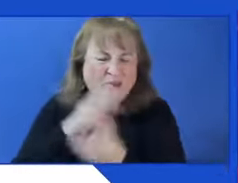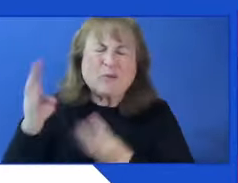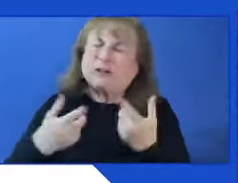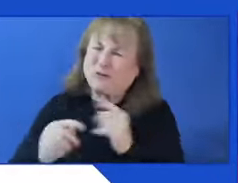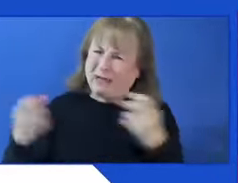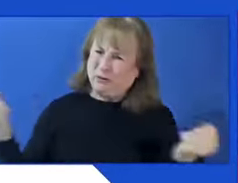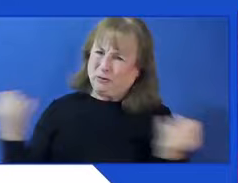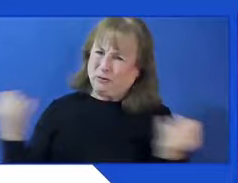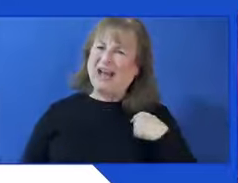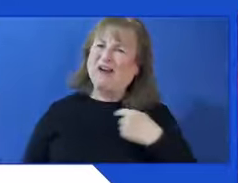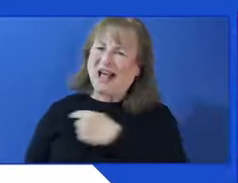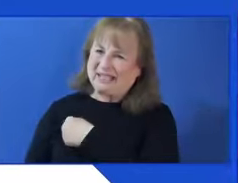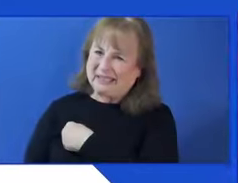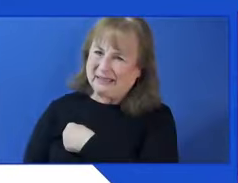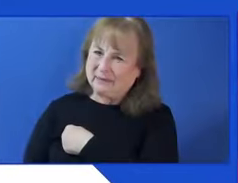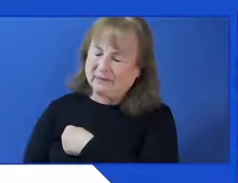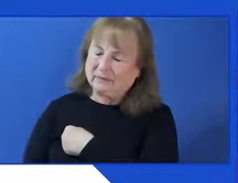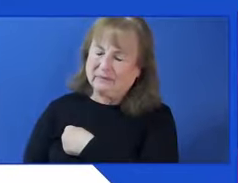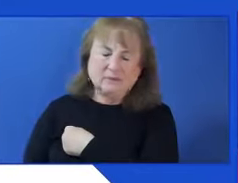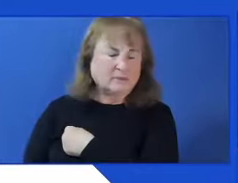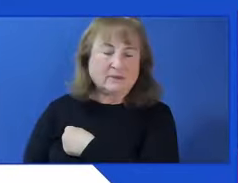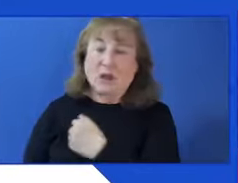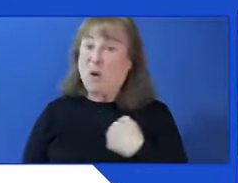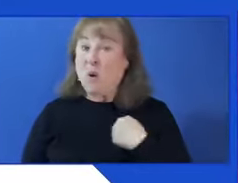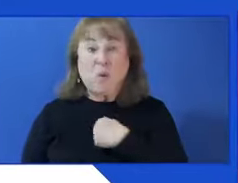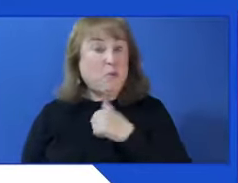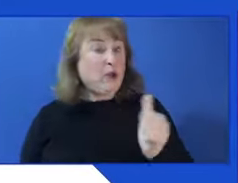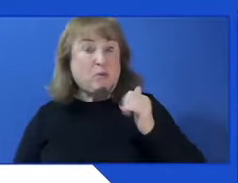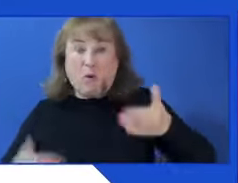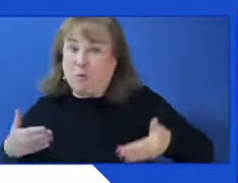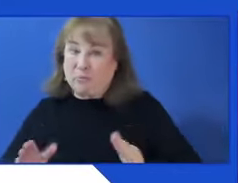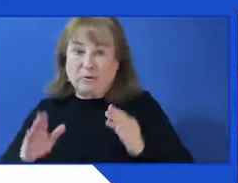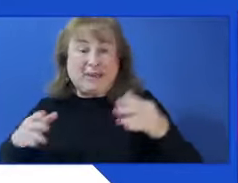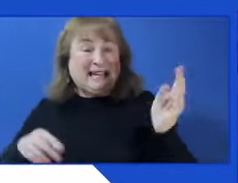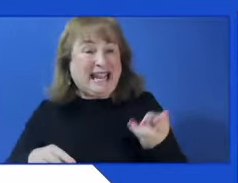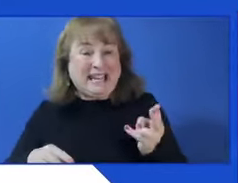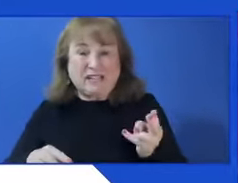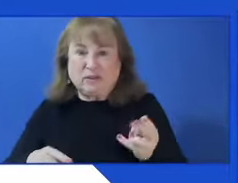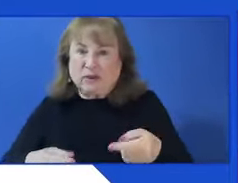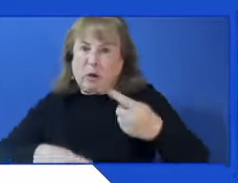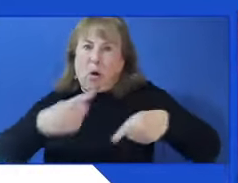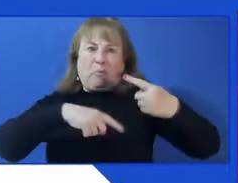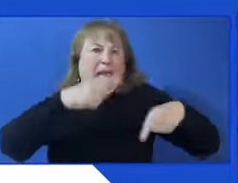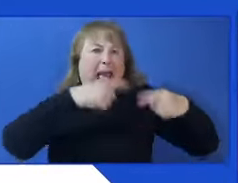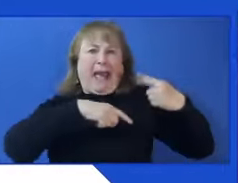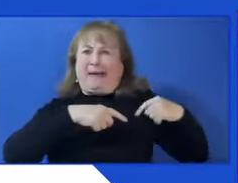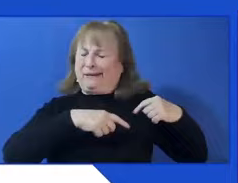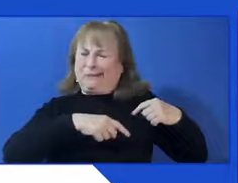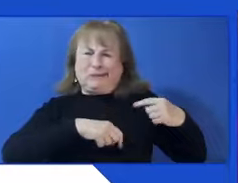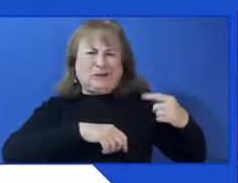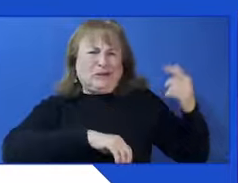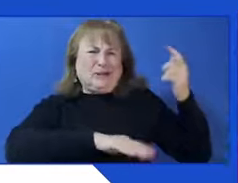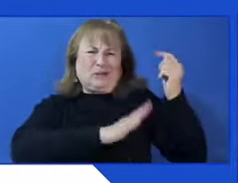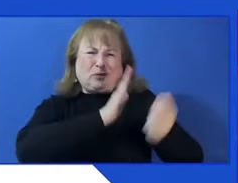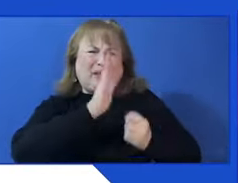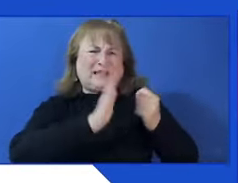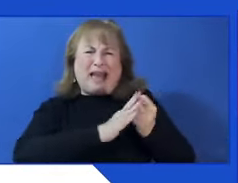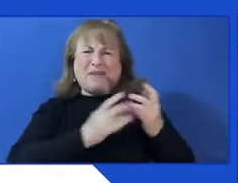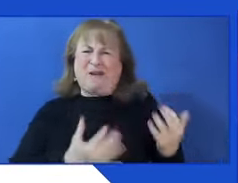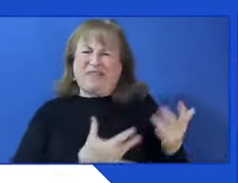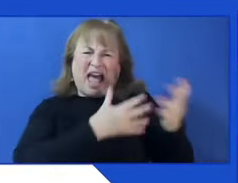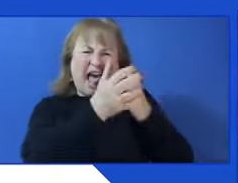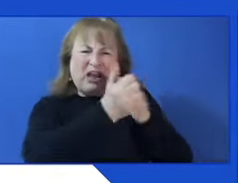us. But we will not allow history to slide back to the days of the Holocaust